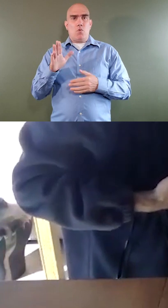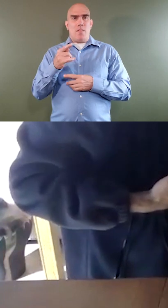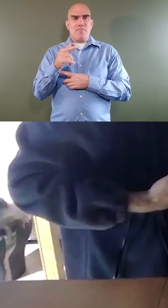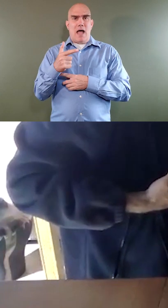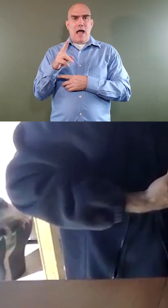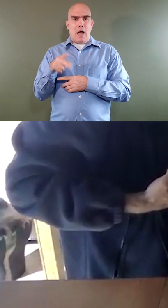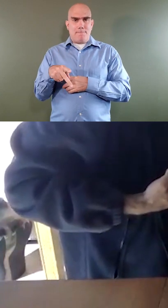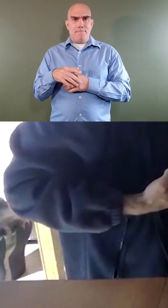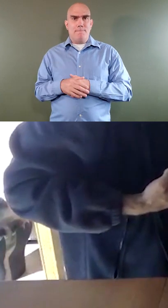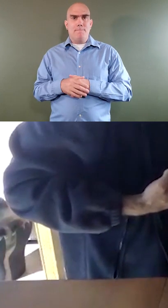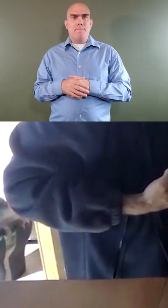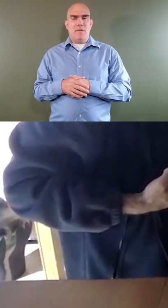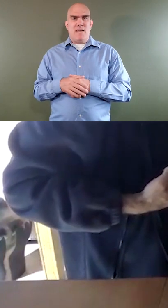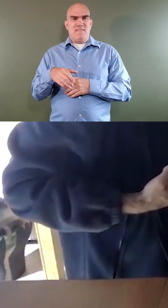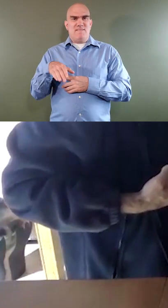thigh up,